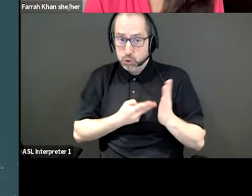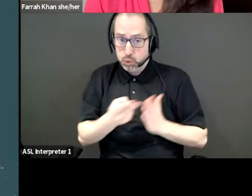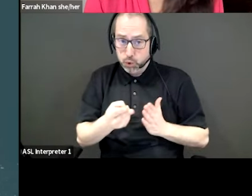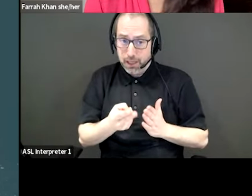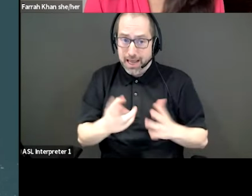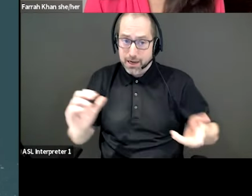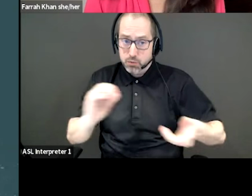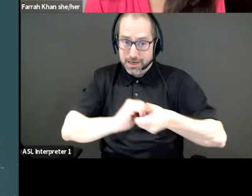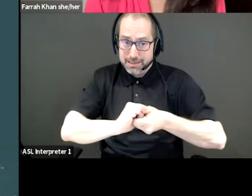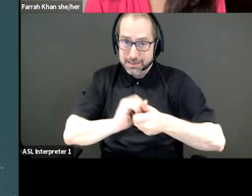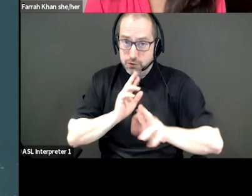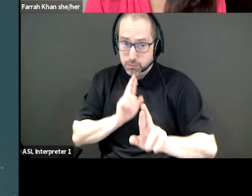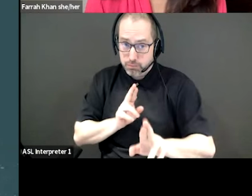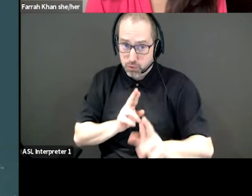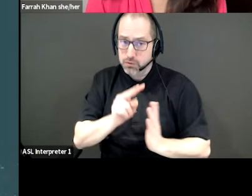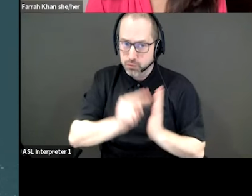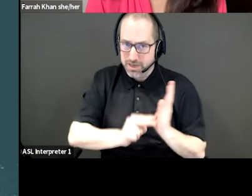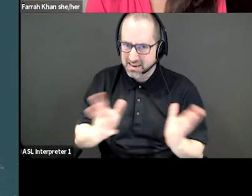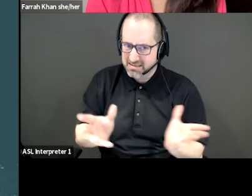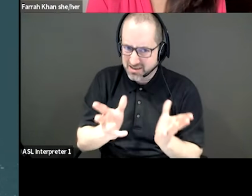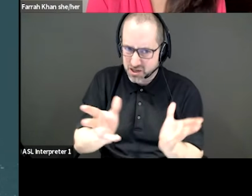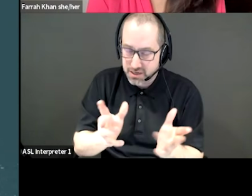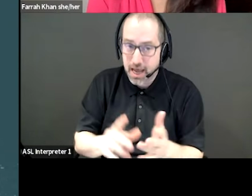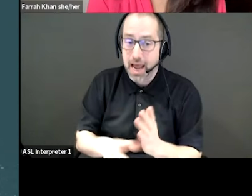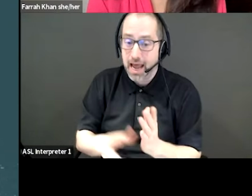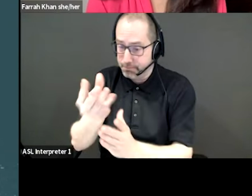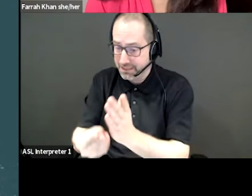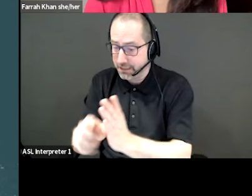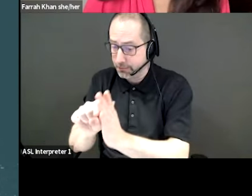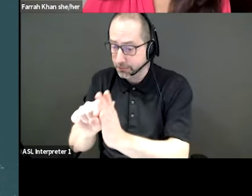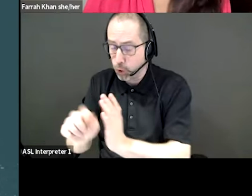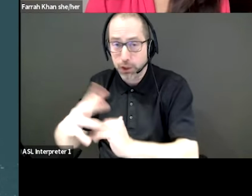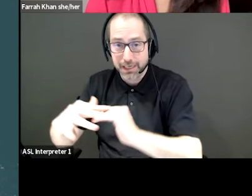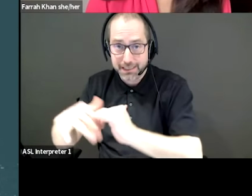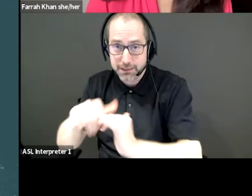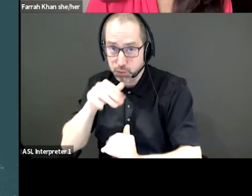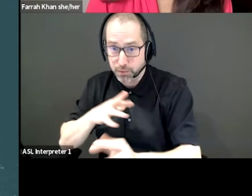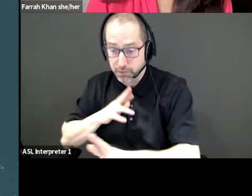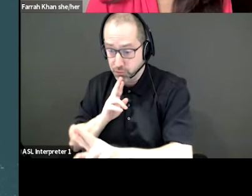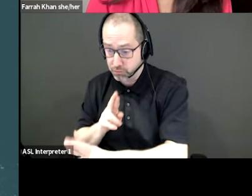the recommendations that come from the Missing and Murdered Indigenous Women Report.